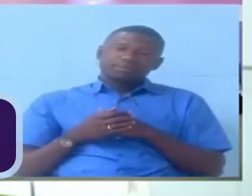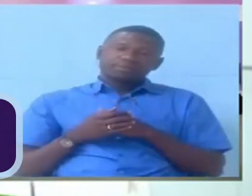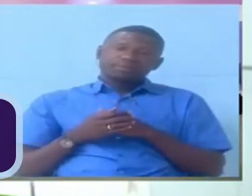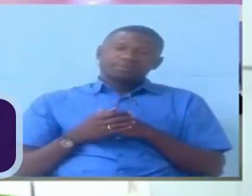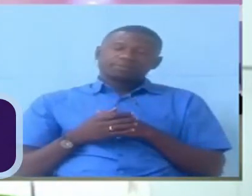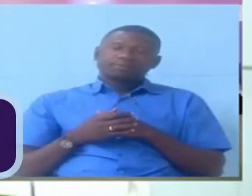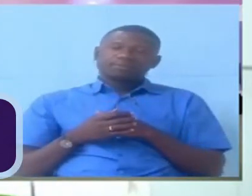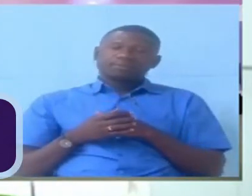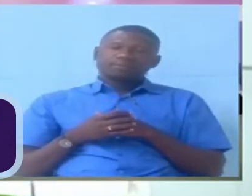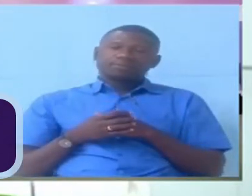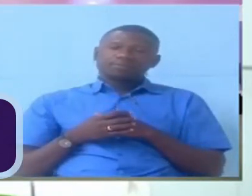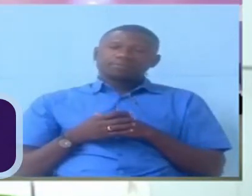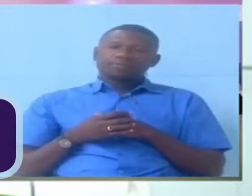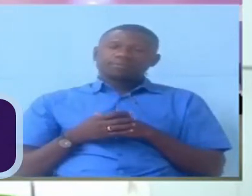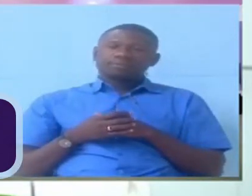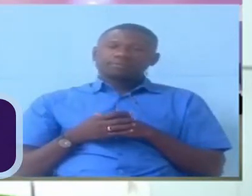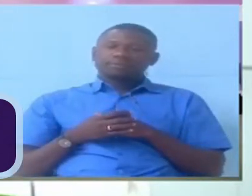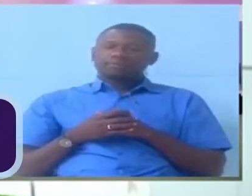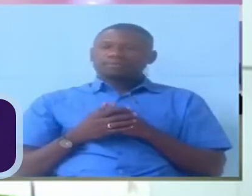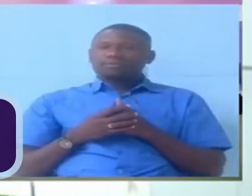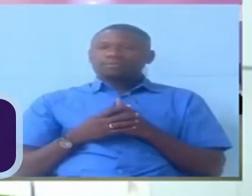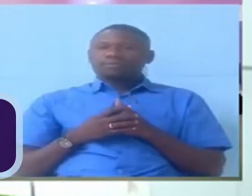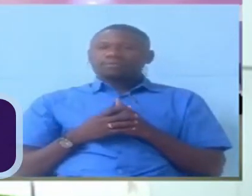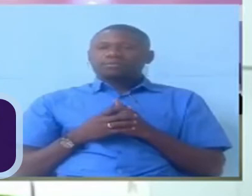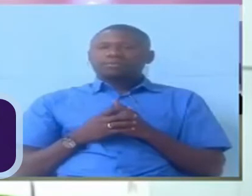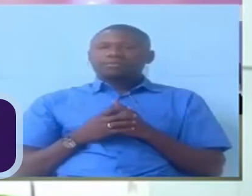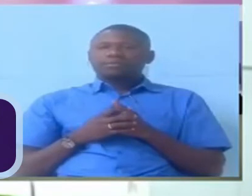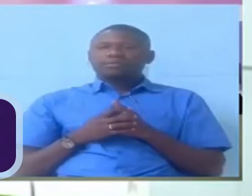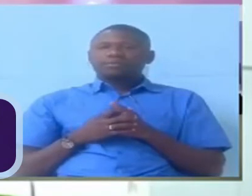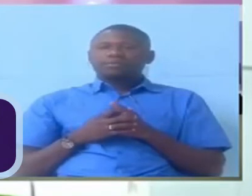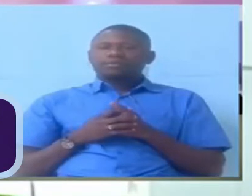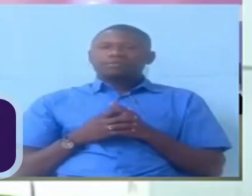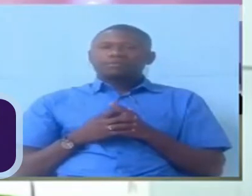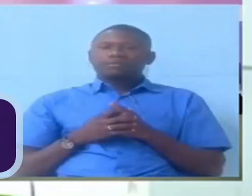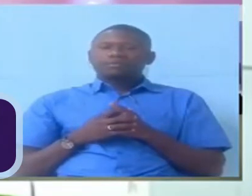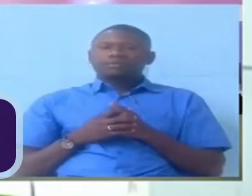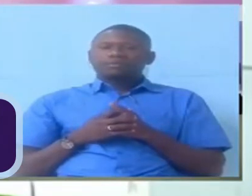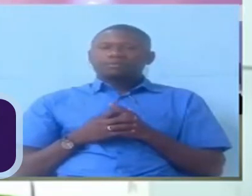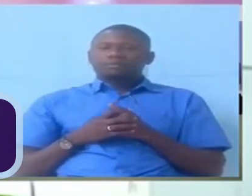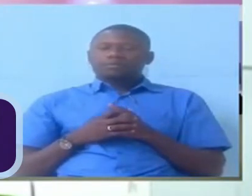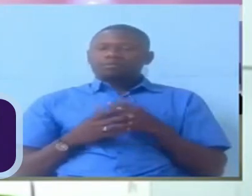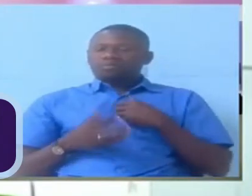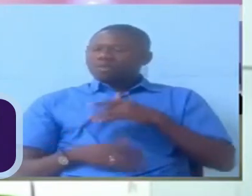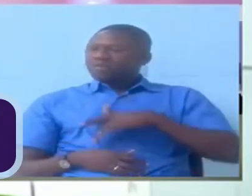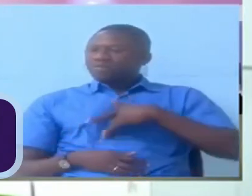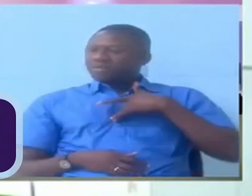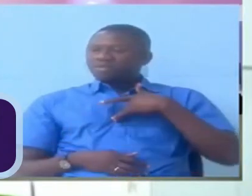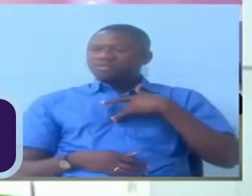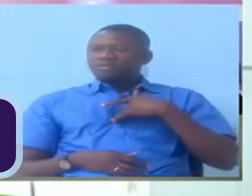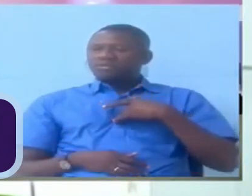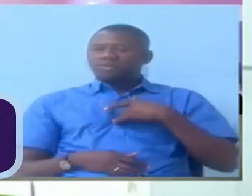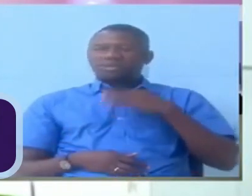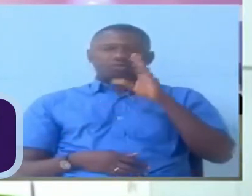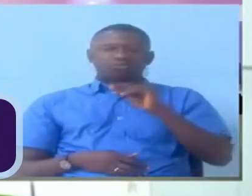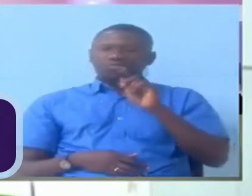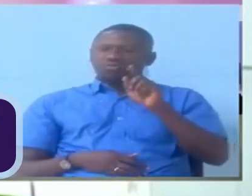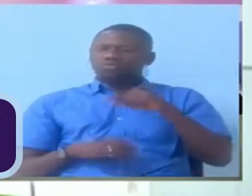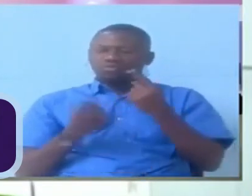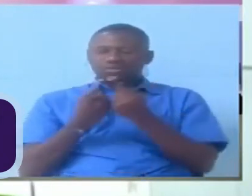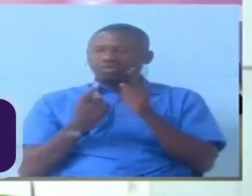in the army? Be sonna la ko wo mantara kere na sojar bundato. At least from 1994 to